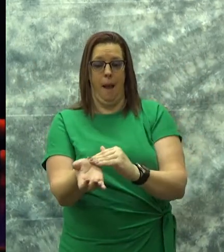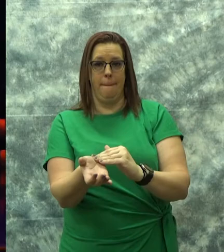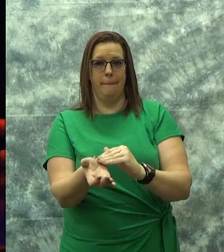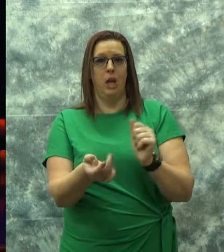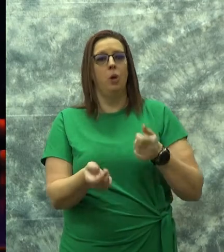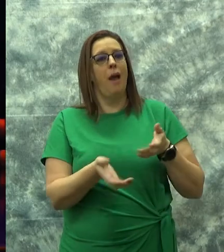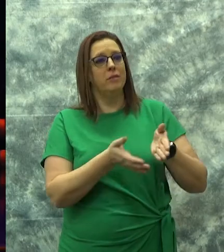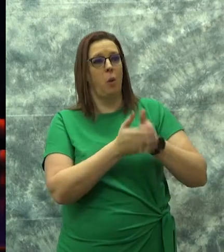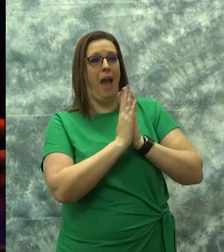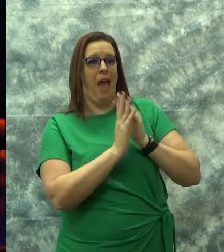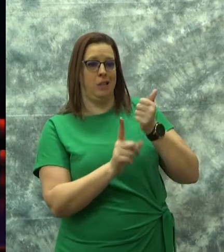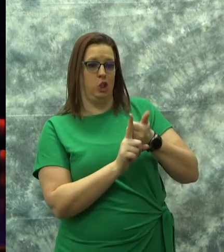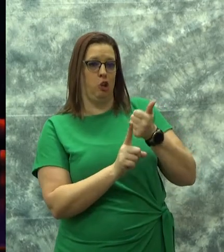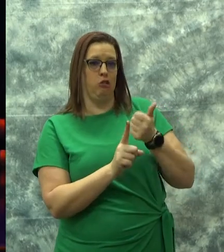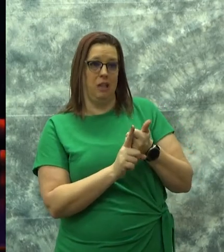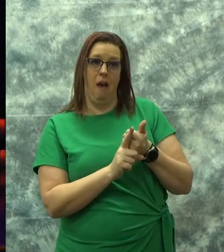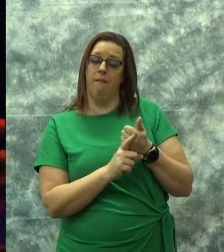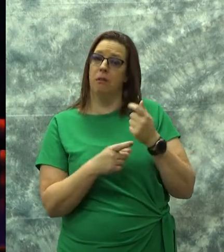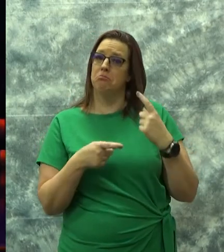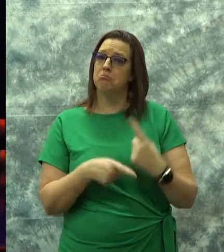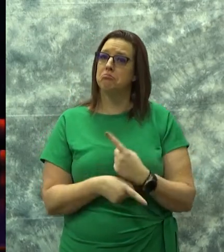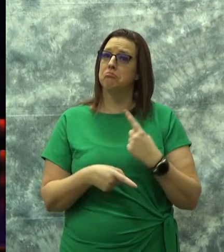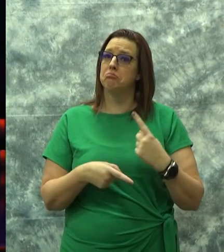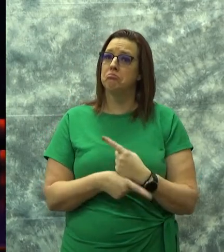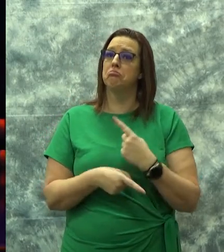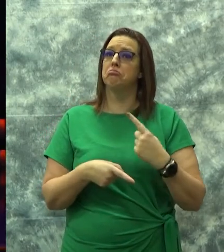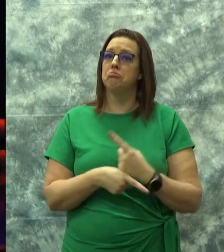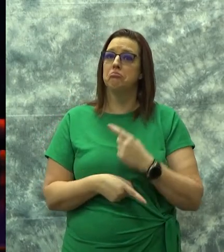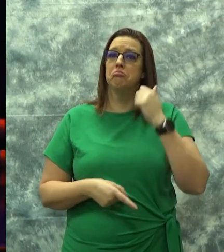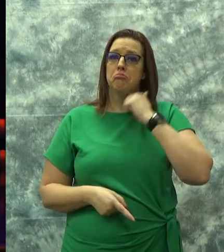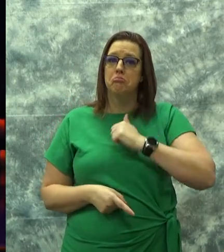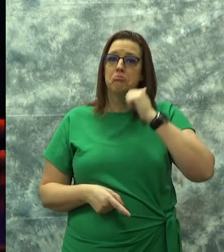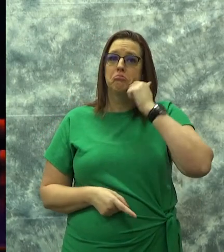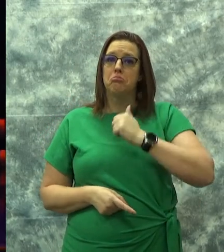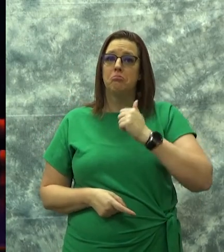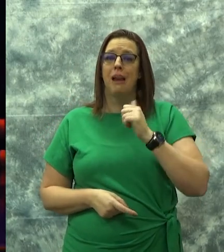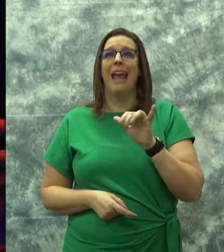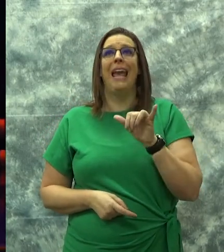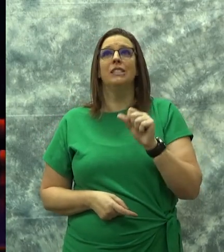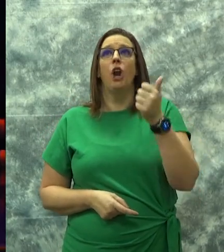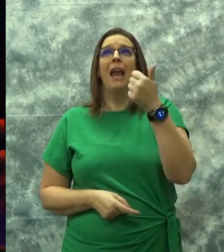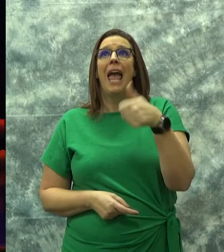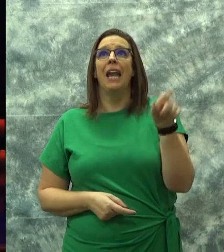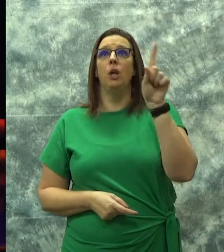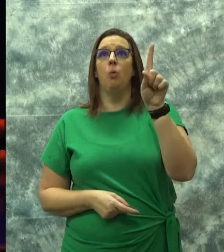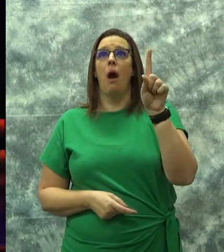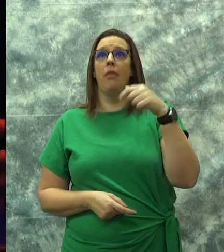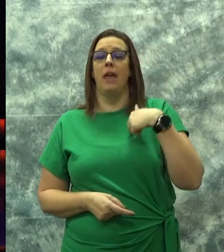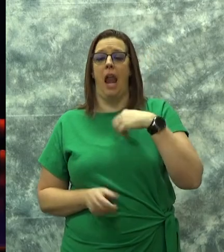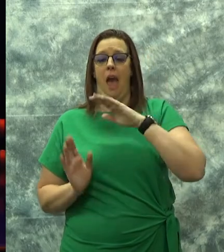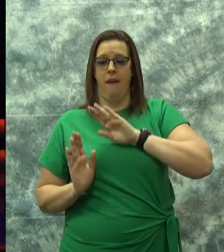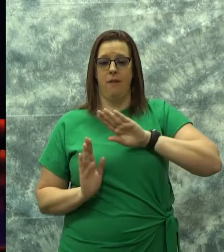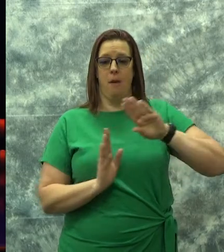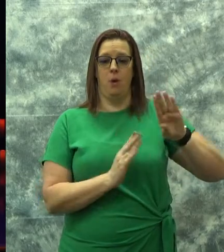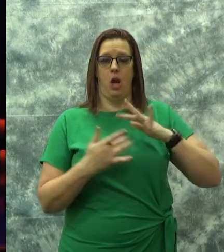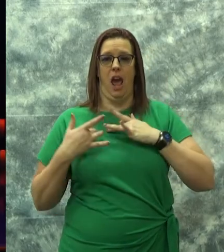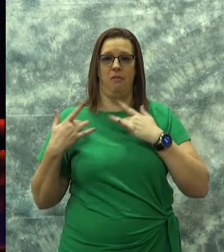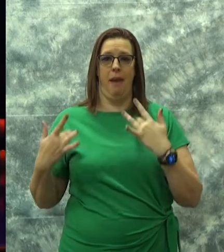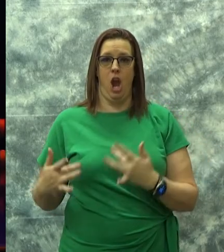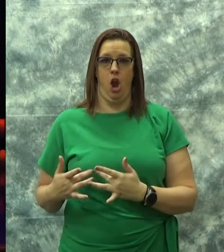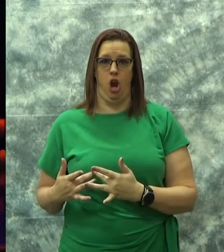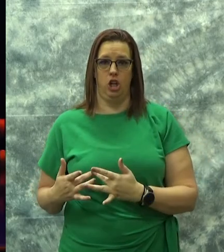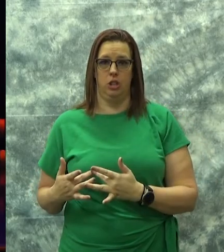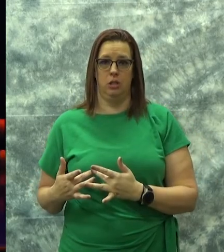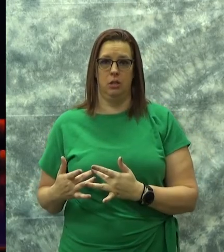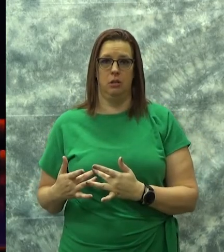ask ourselves on a regular basis, but especially today, is there anyone that I've put out of my heart today?